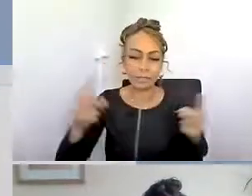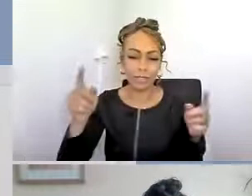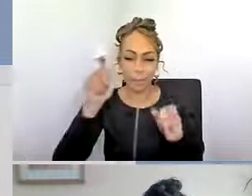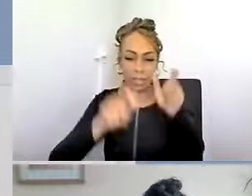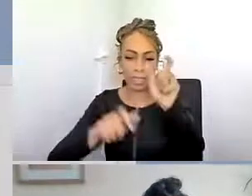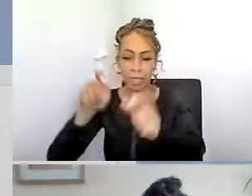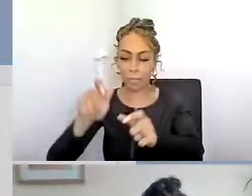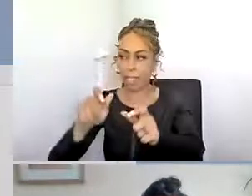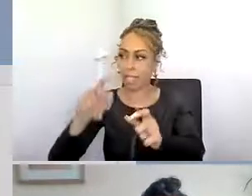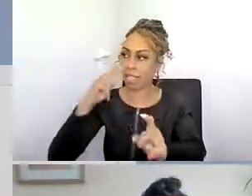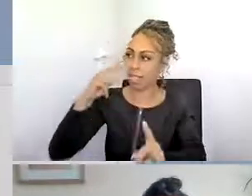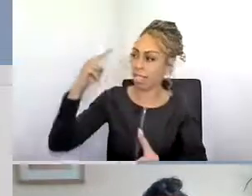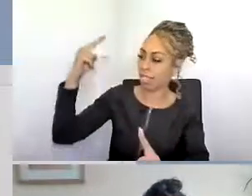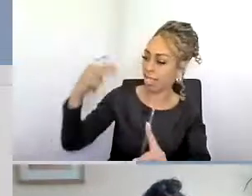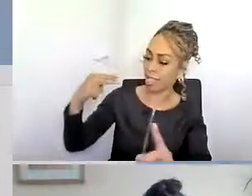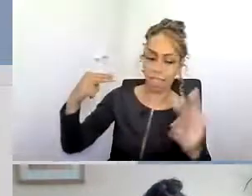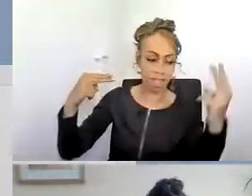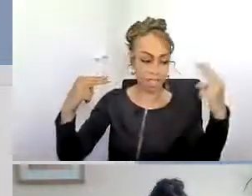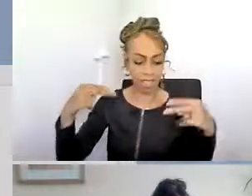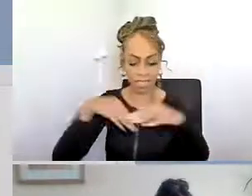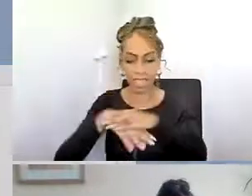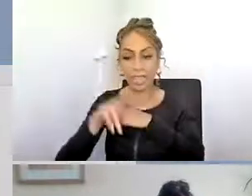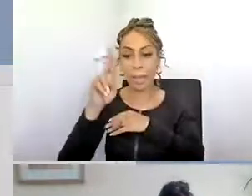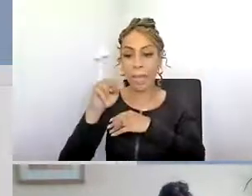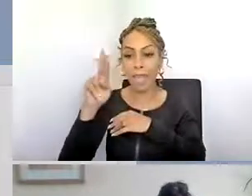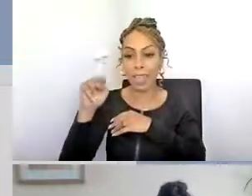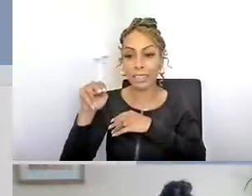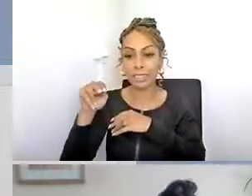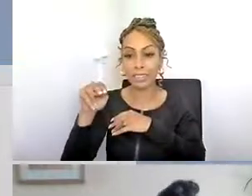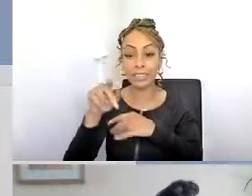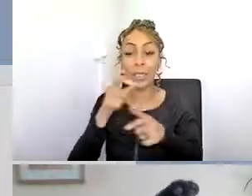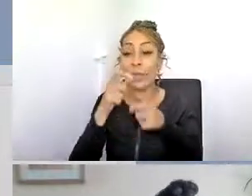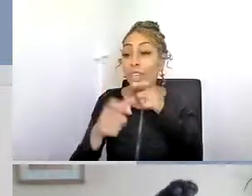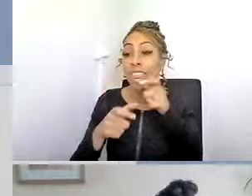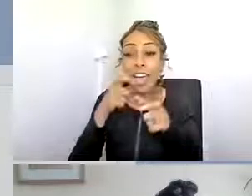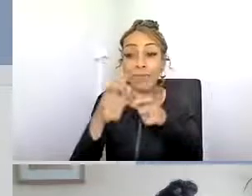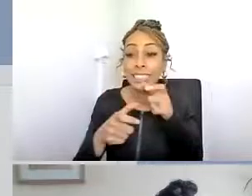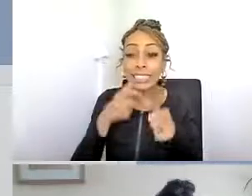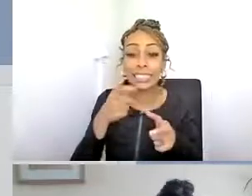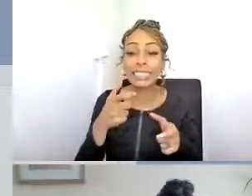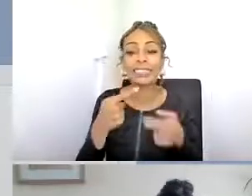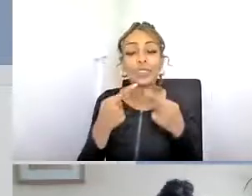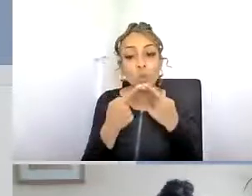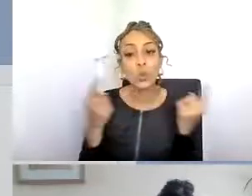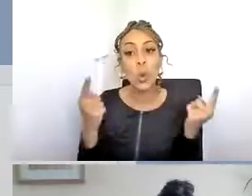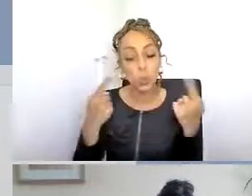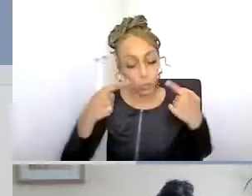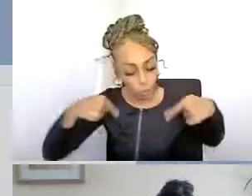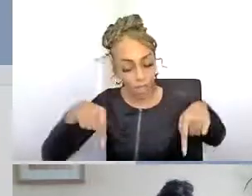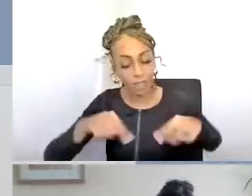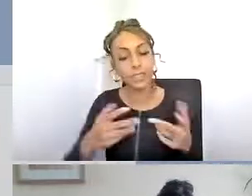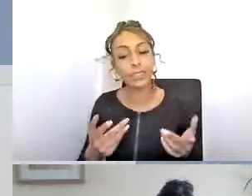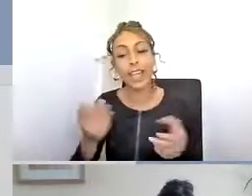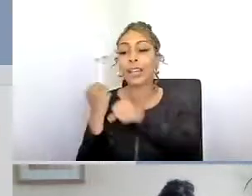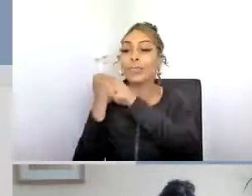have been portrayed in paintings, and about the narratives that have been told to us. And she